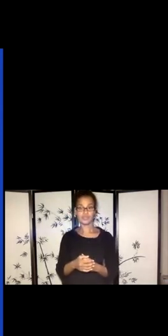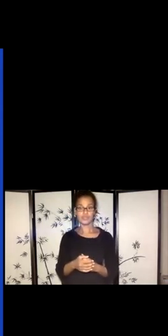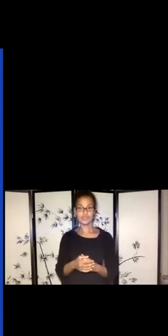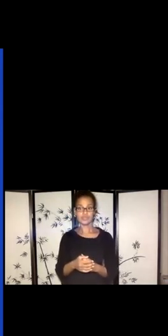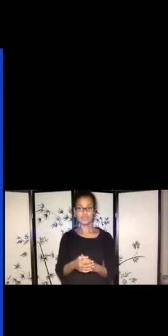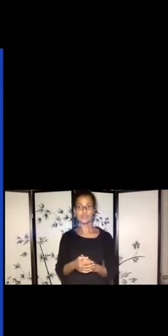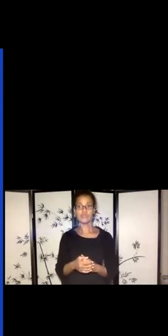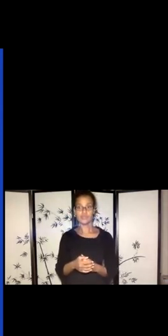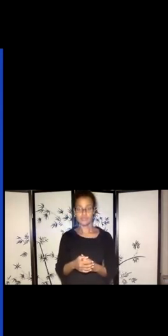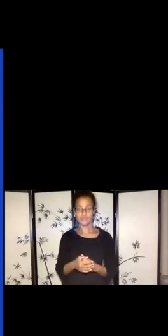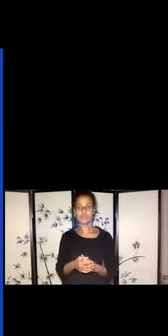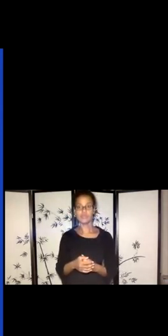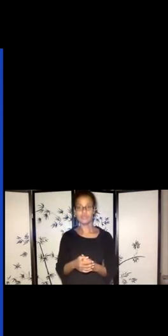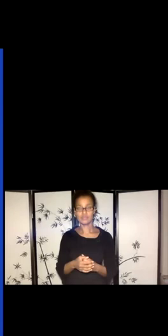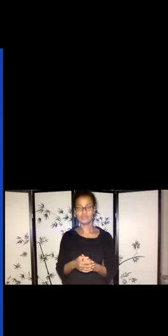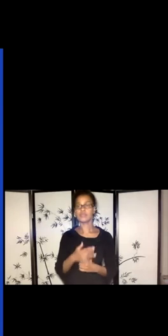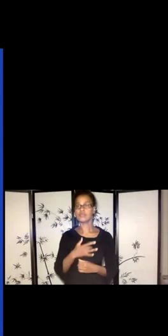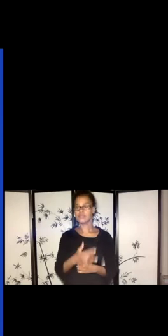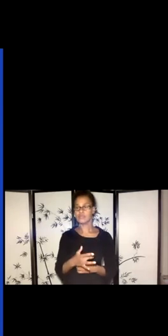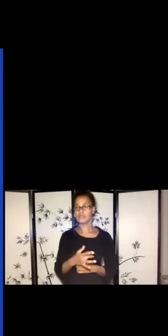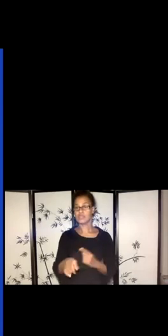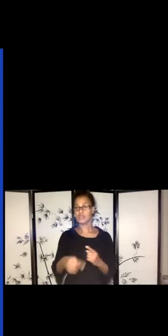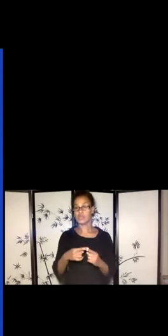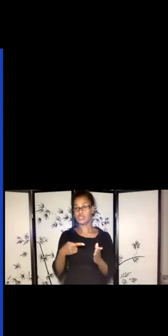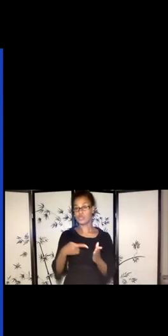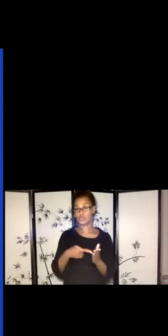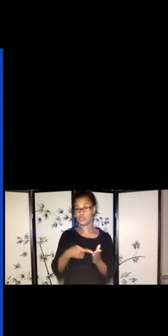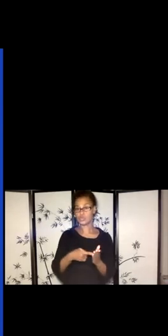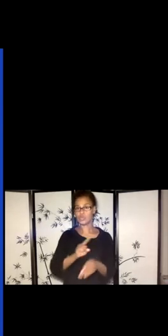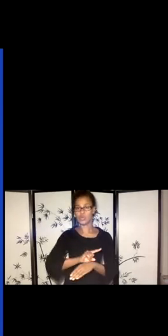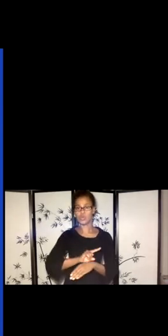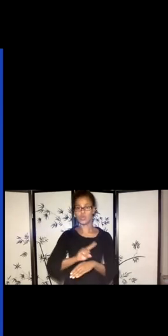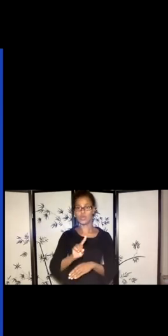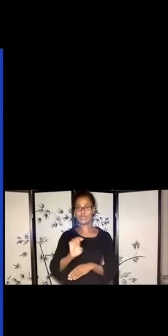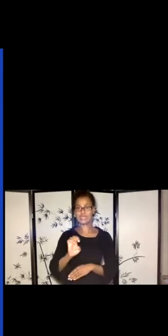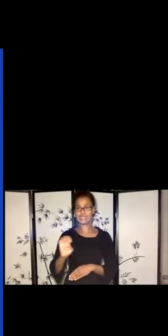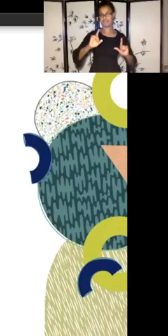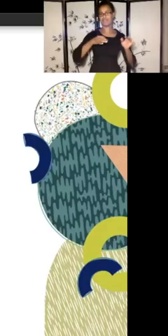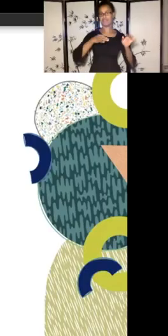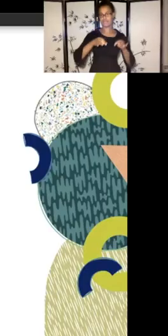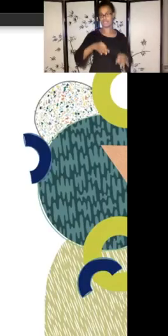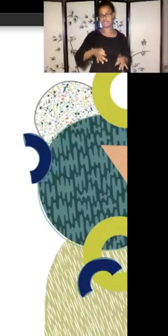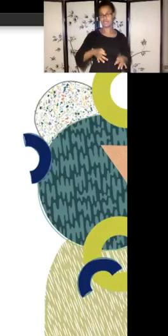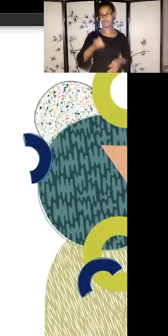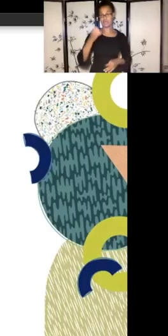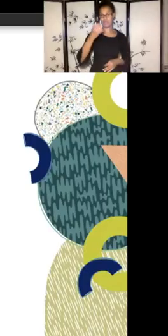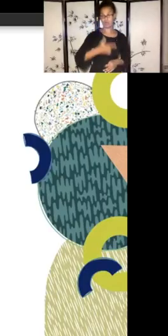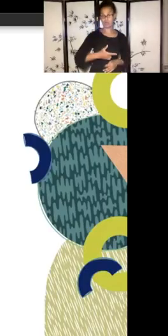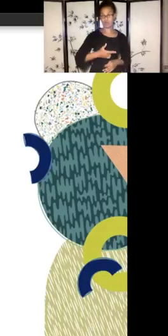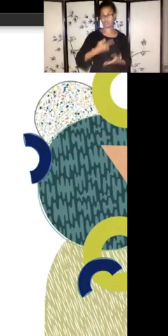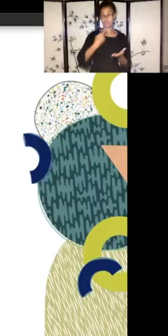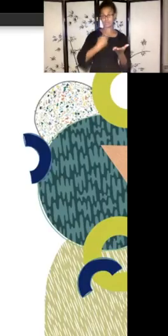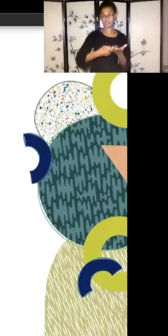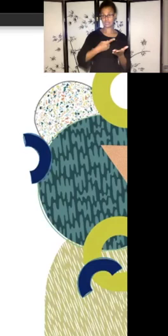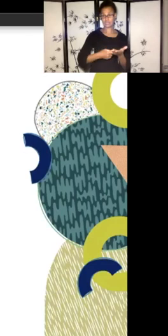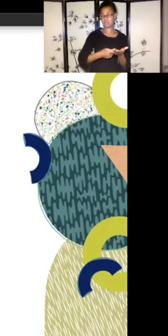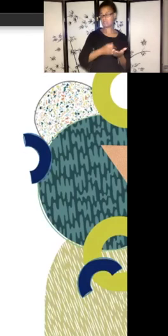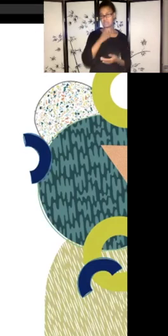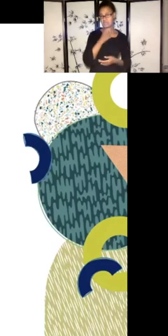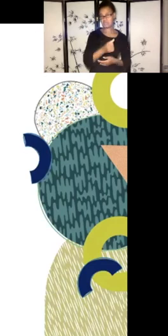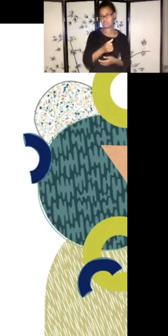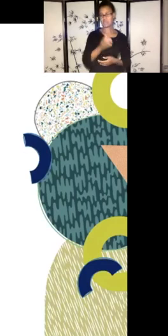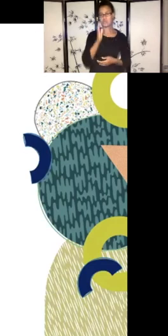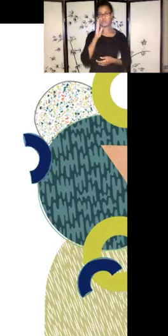at 1pm Eastern Standard Time. So just to keep that in mind. Just to go over a little bit about our assessment